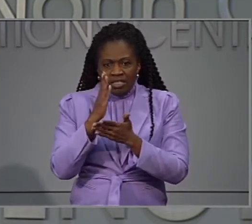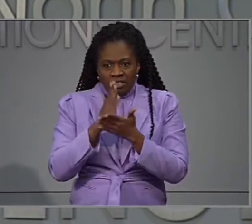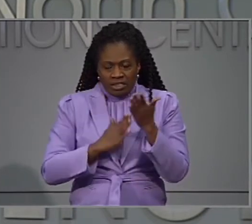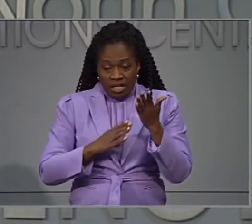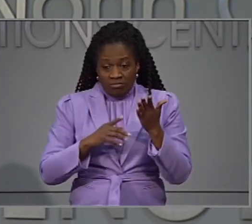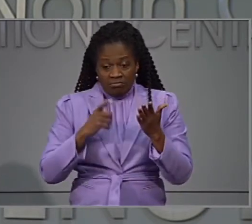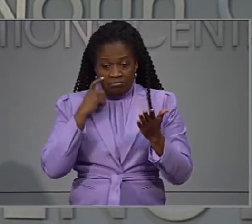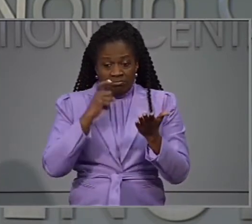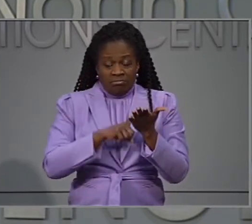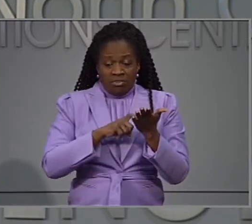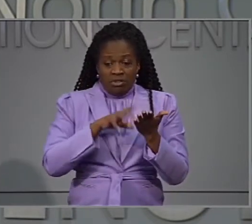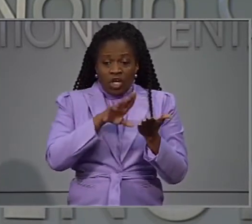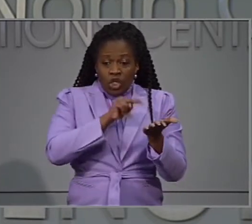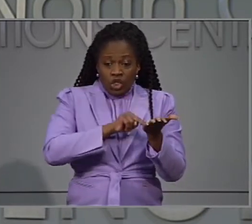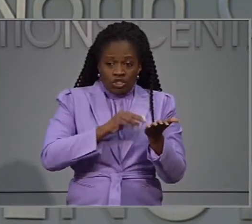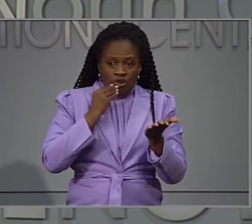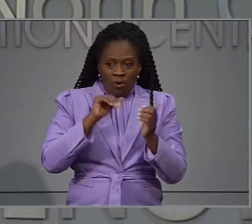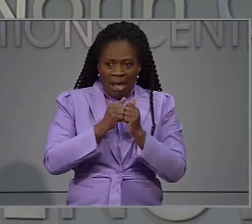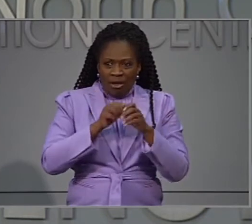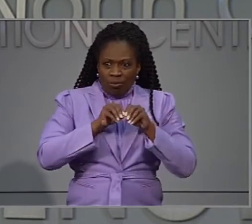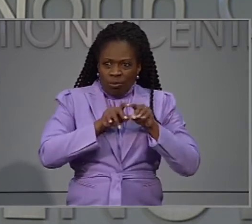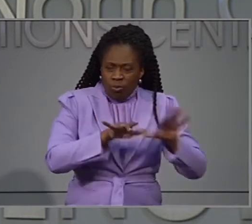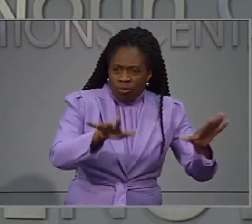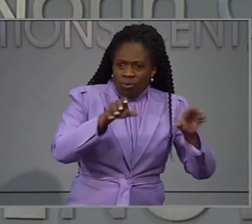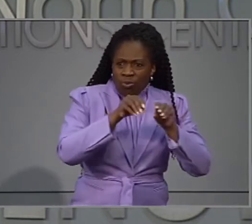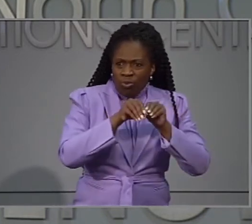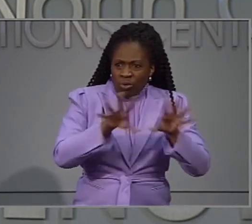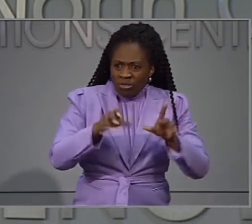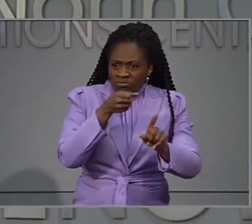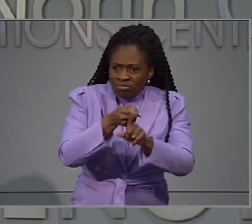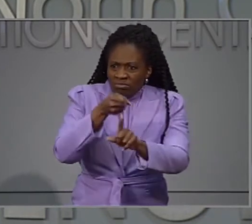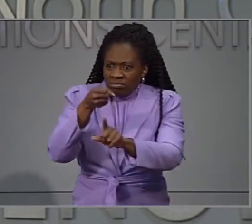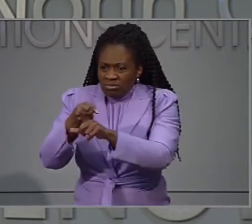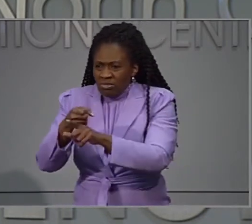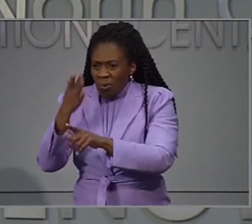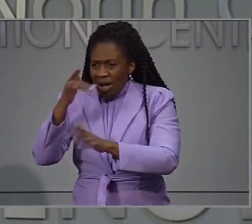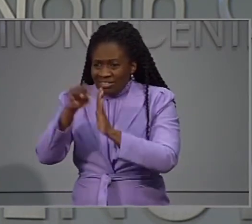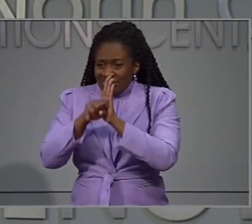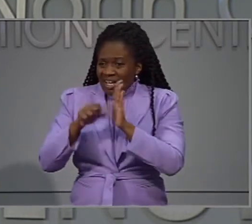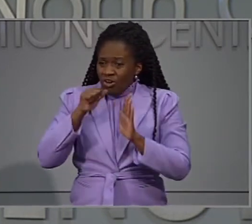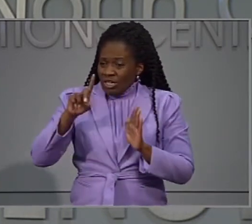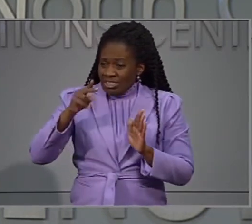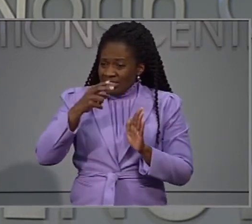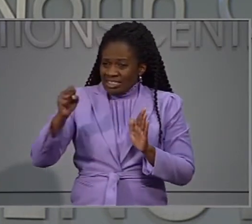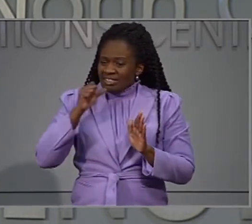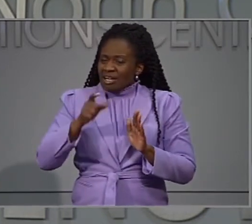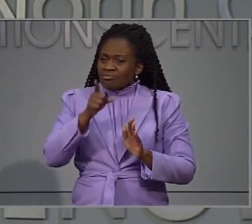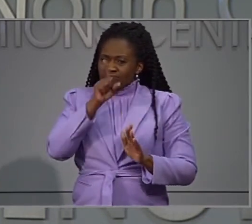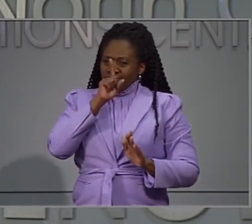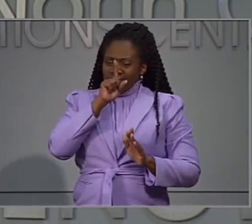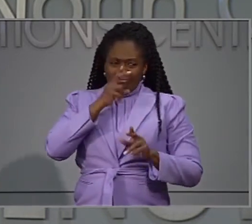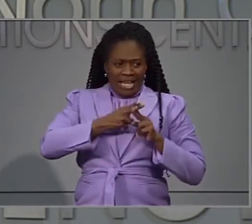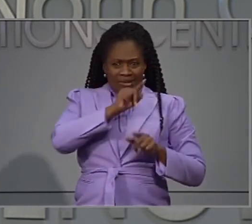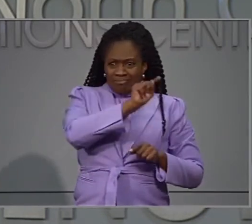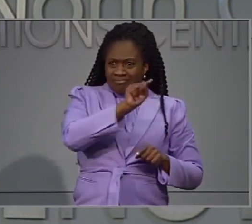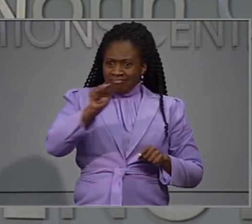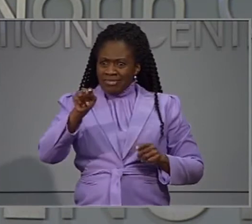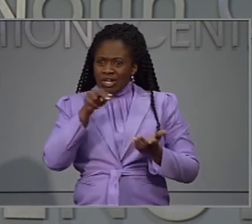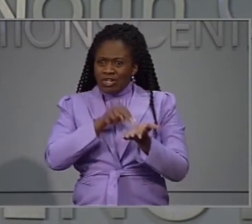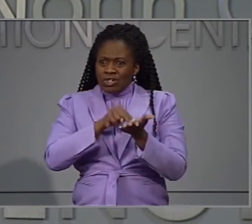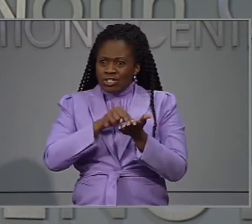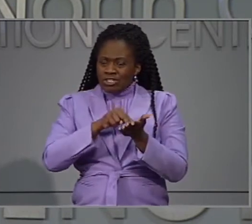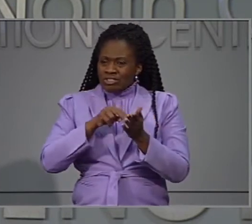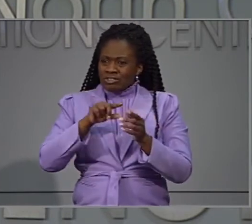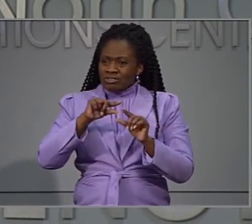outbreak information. Why isn't the state or DHHS releasing the names of nursing homes and